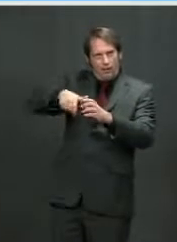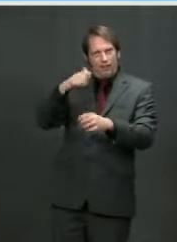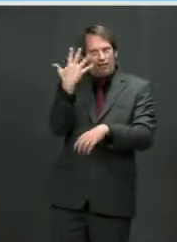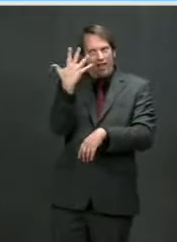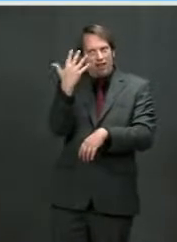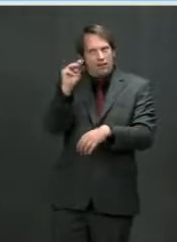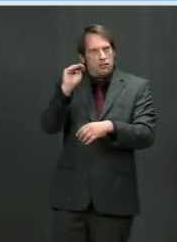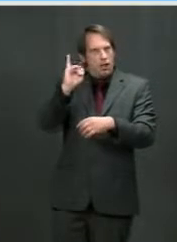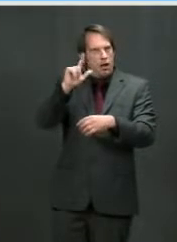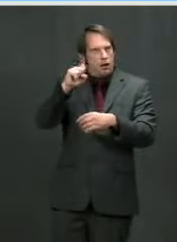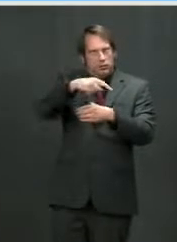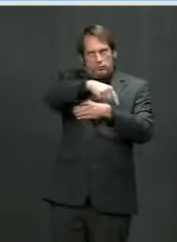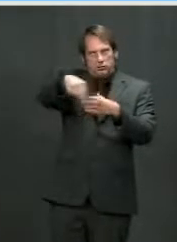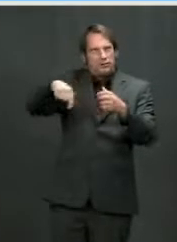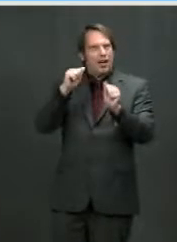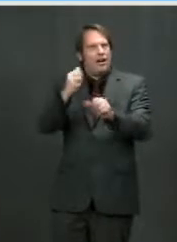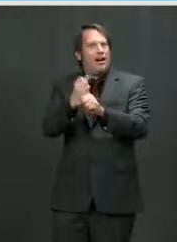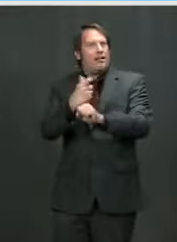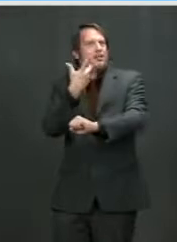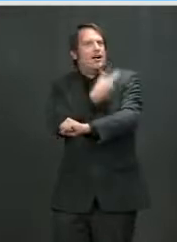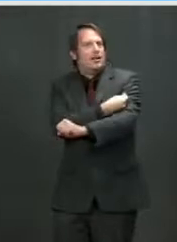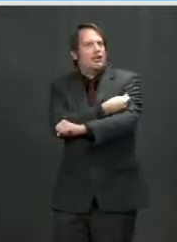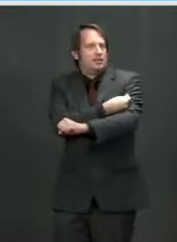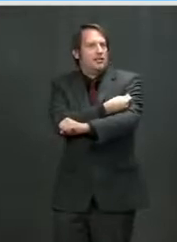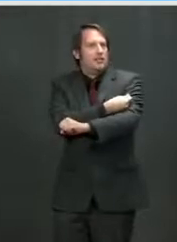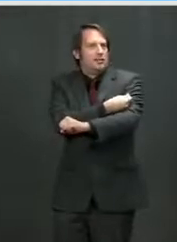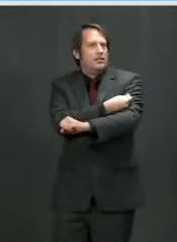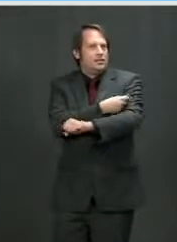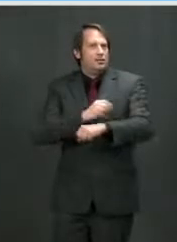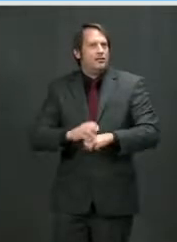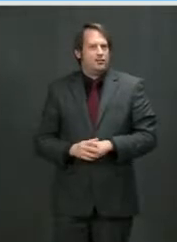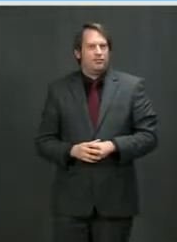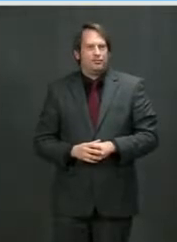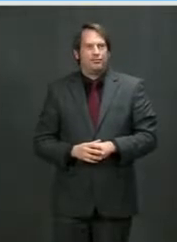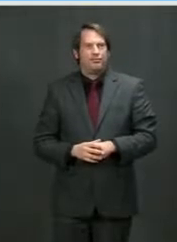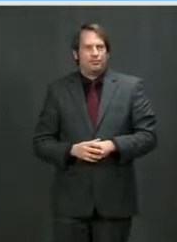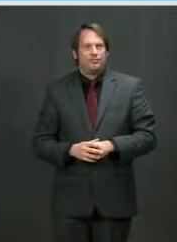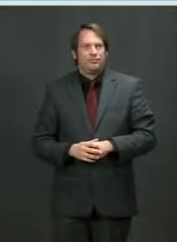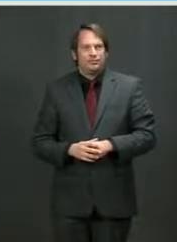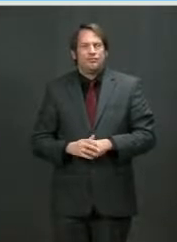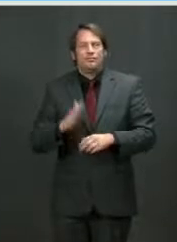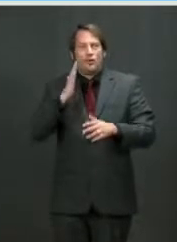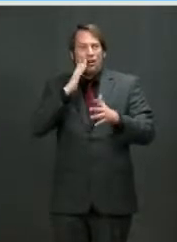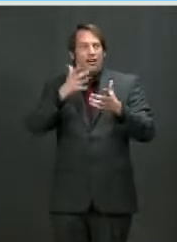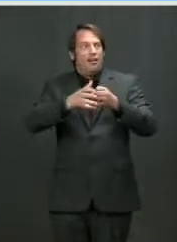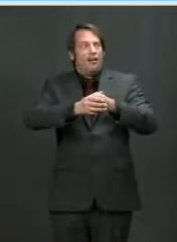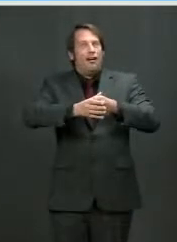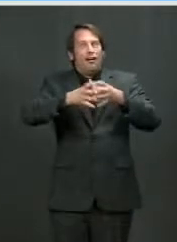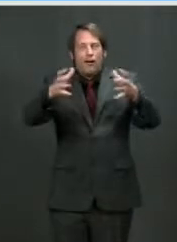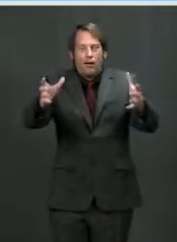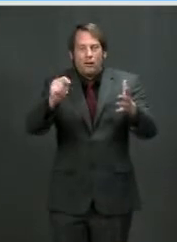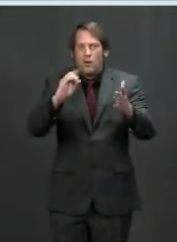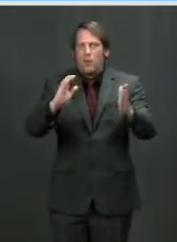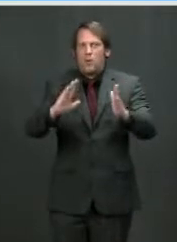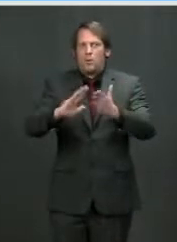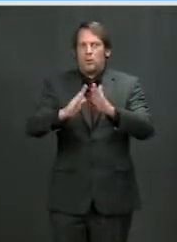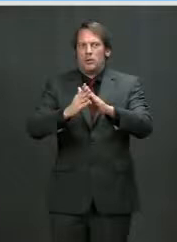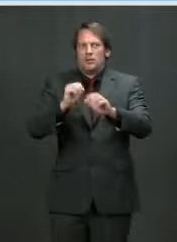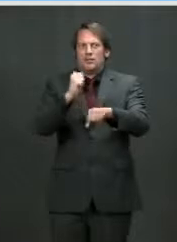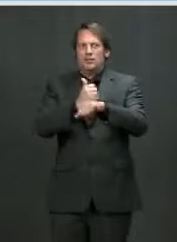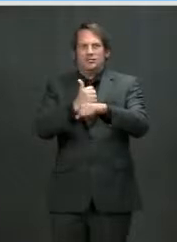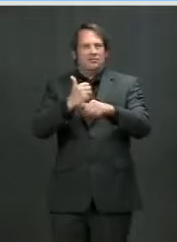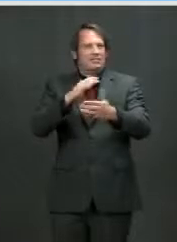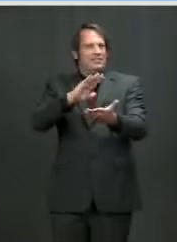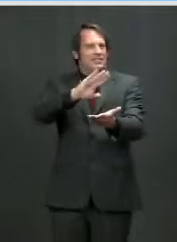we're announcing today that we are expanding our community health center vaccine program so that the nearly 1,400 community health